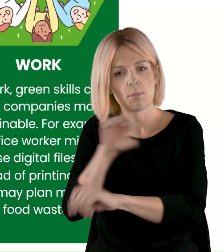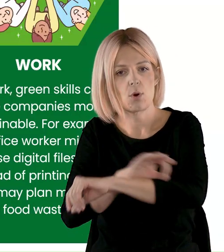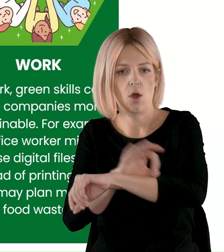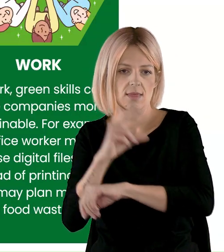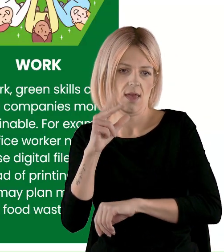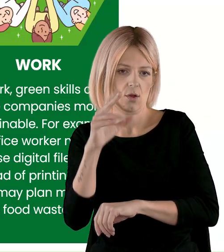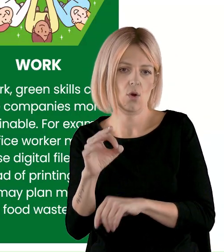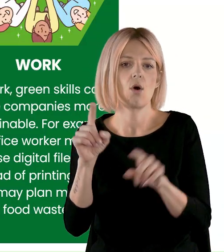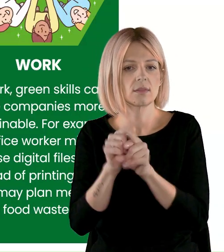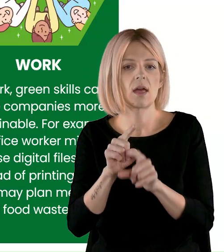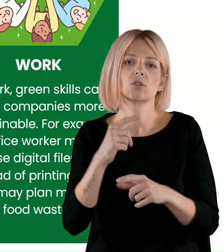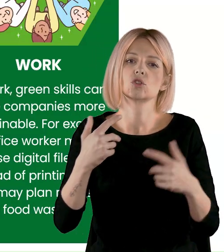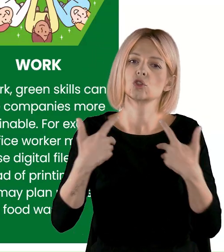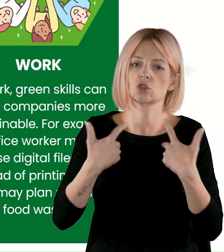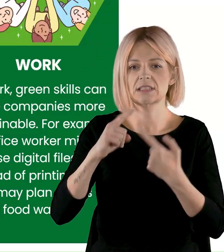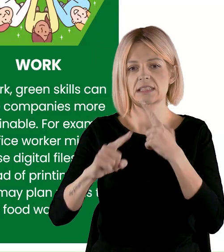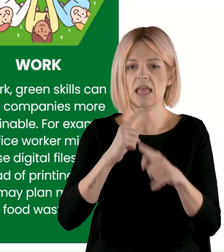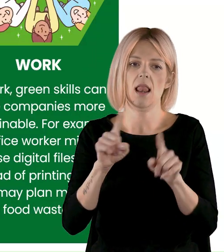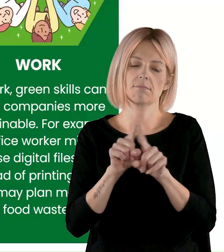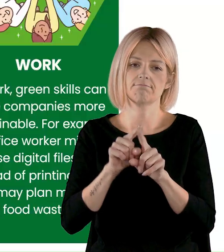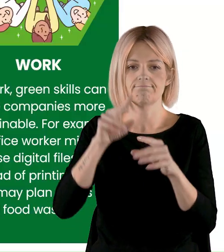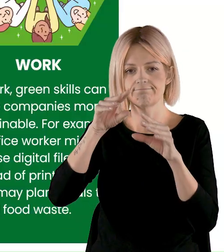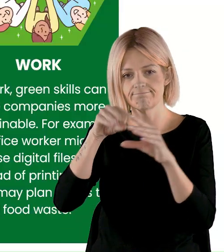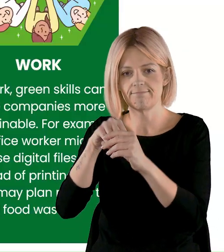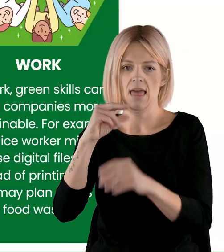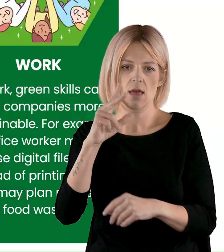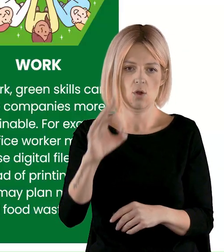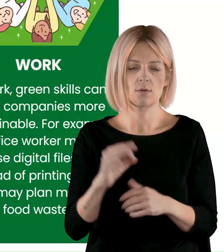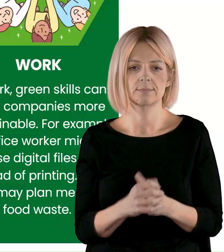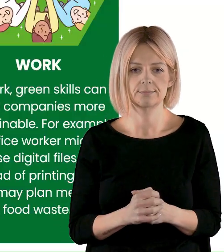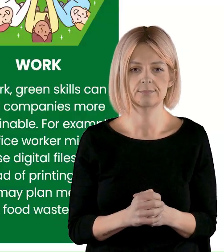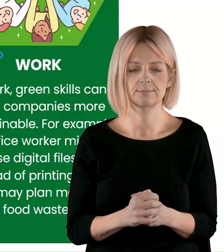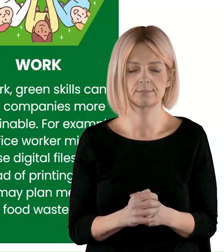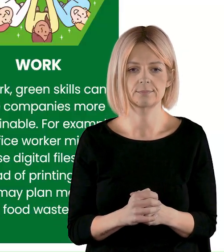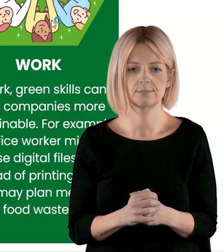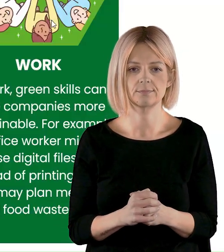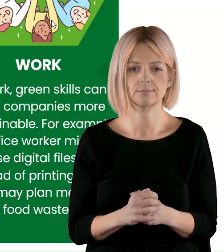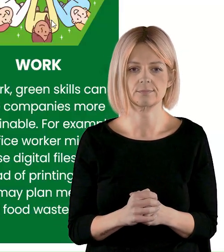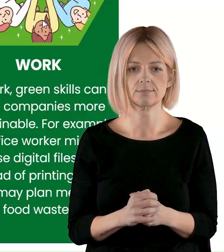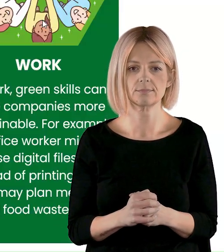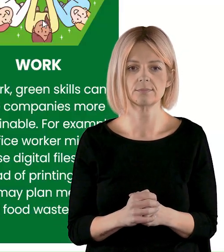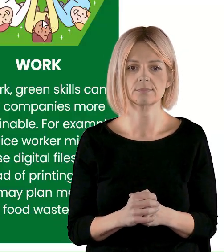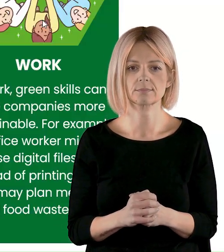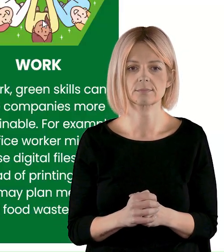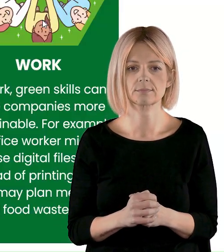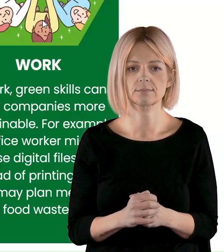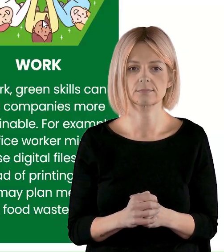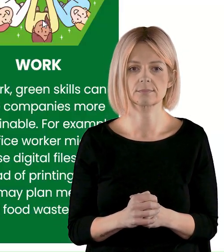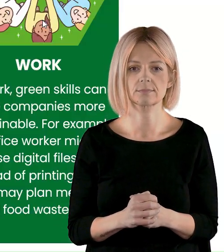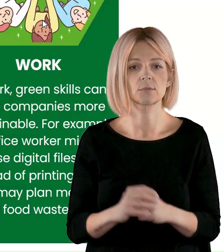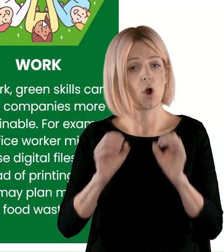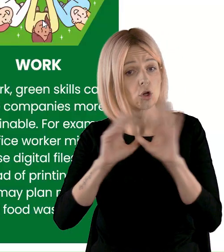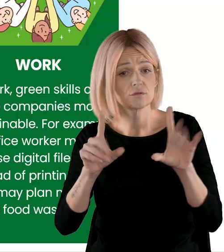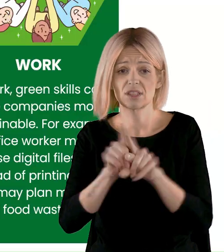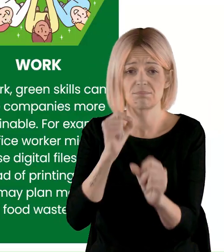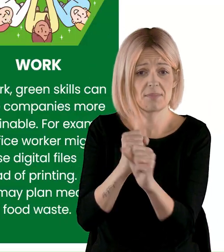projects and do sustainable daily lifestyle. And lastly, of course, work is another major